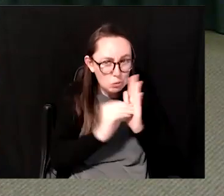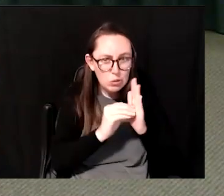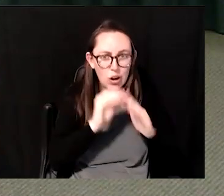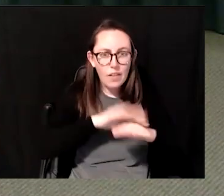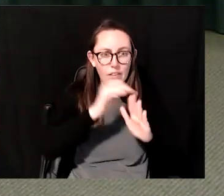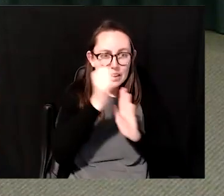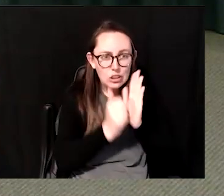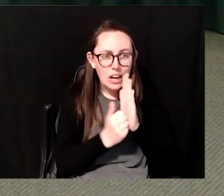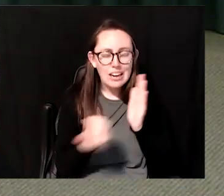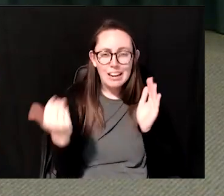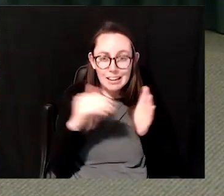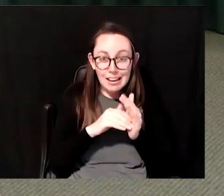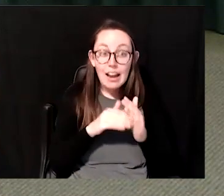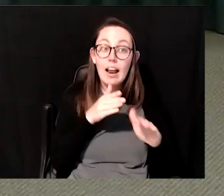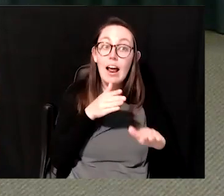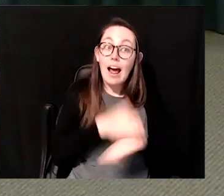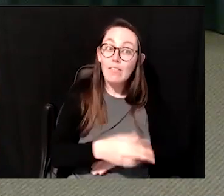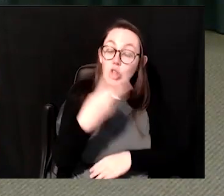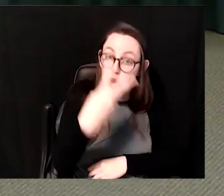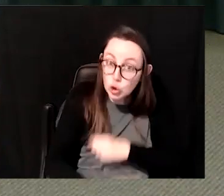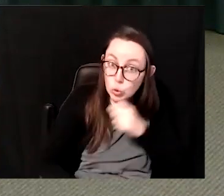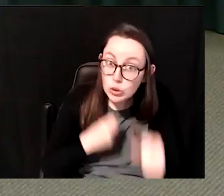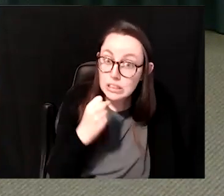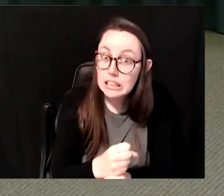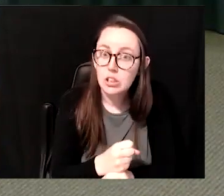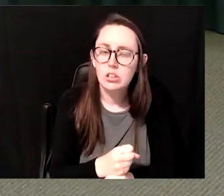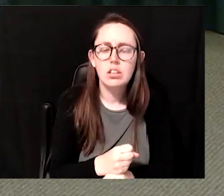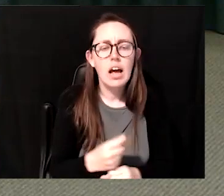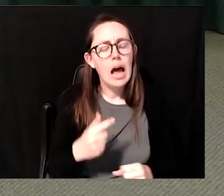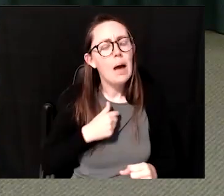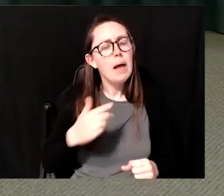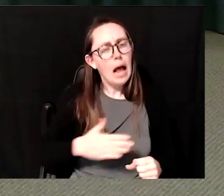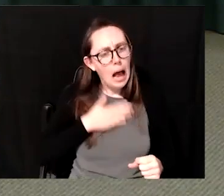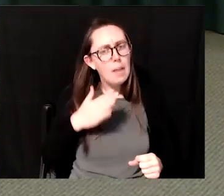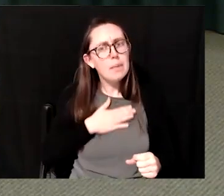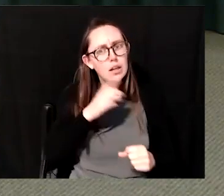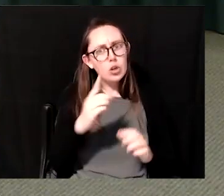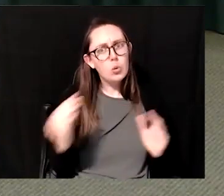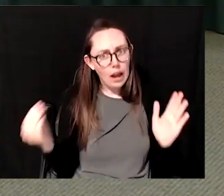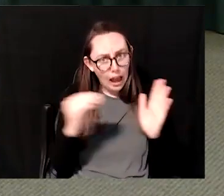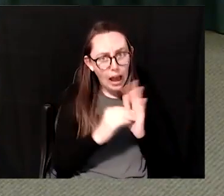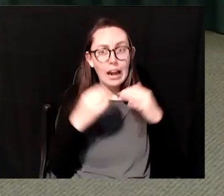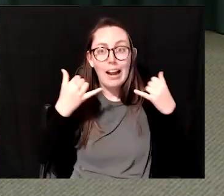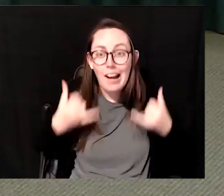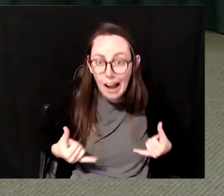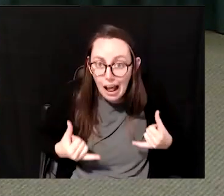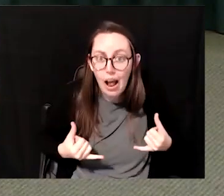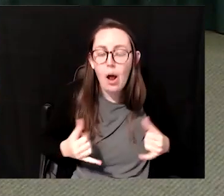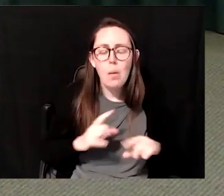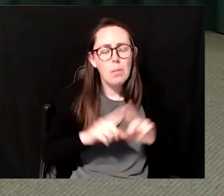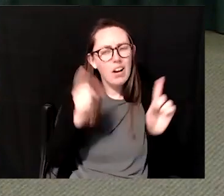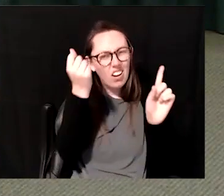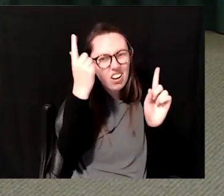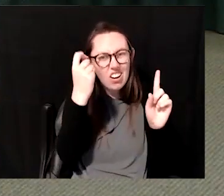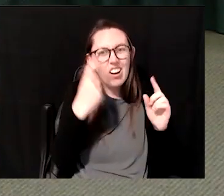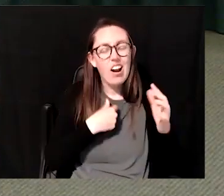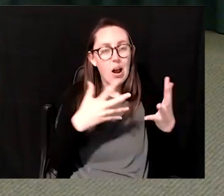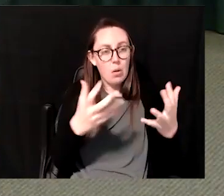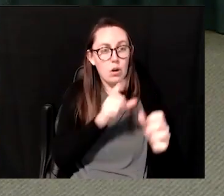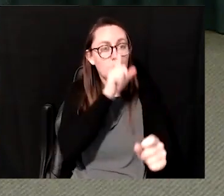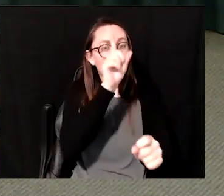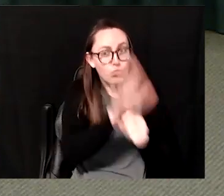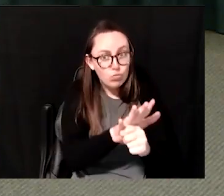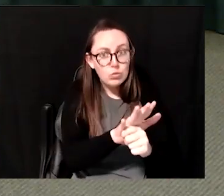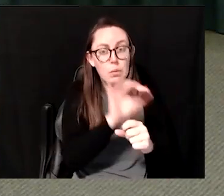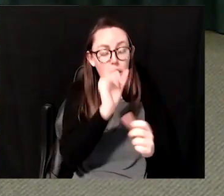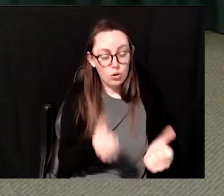years and I'm really glad that you're doing it now and I just want to reaffirm that all of the recommendations the vote